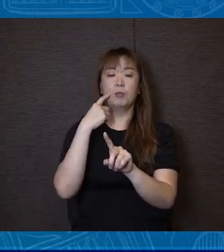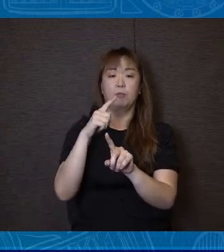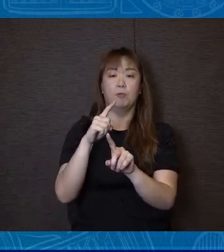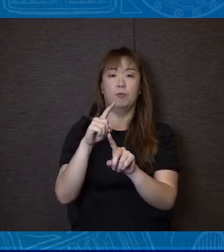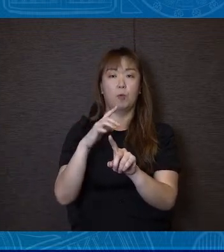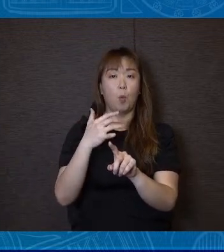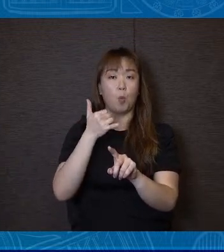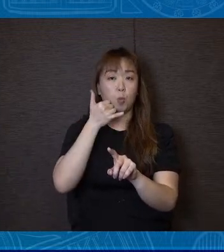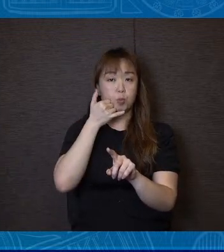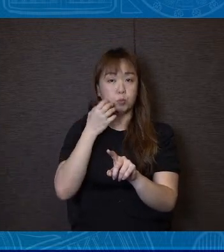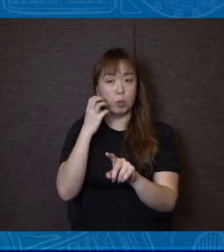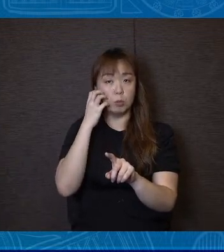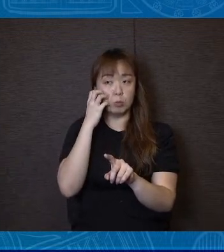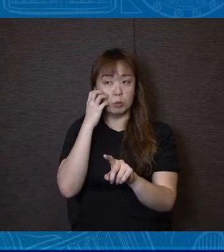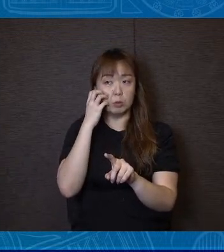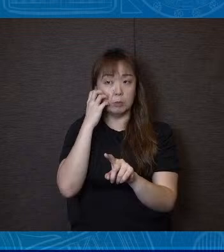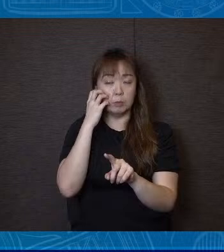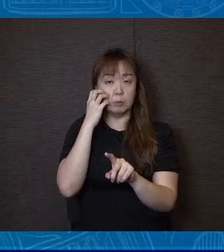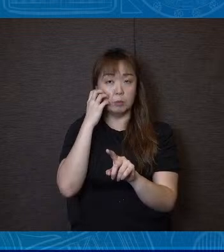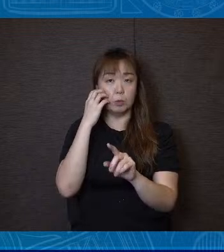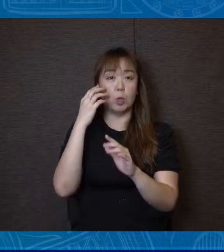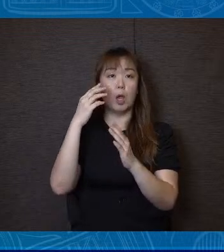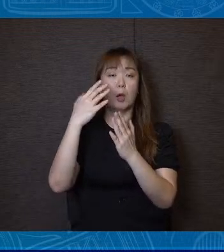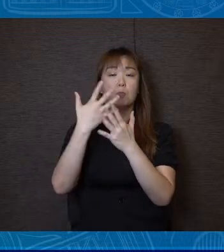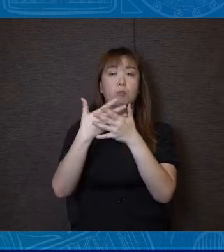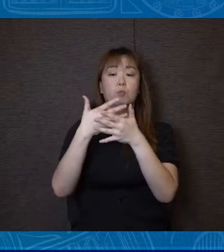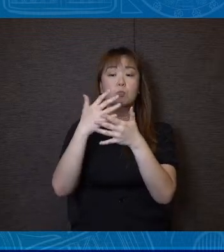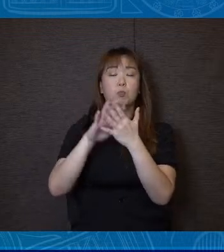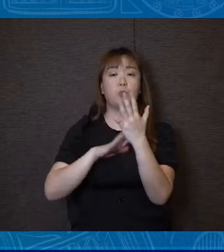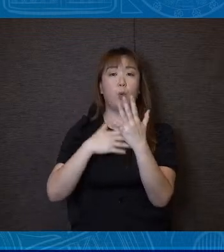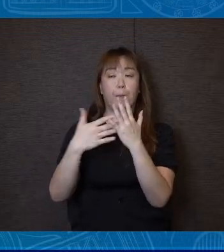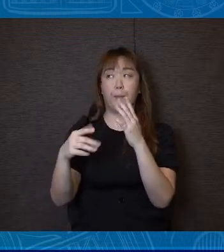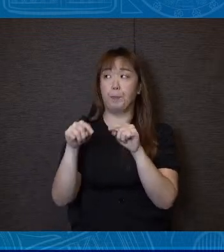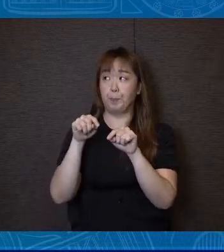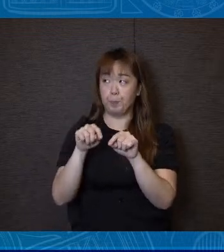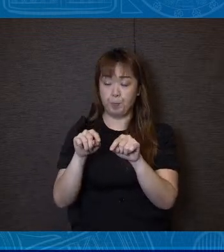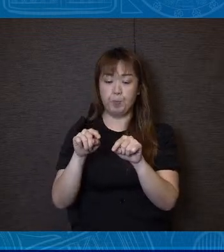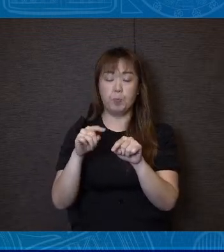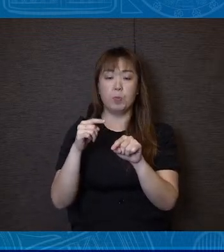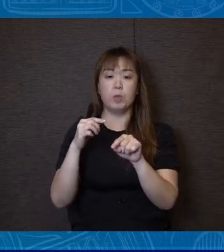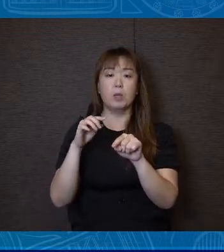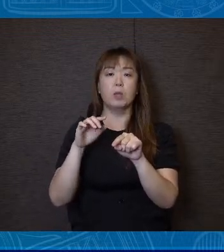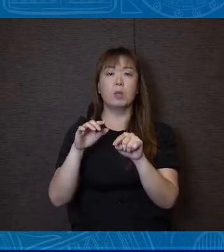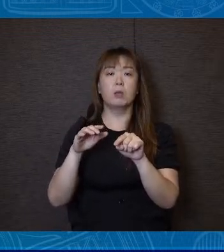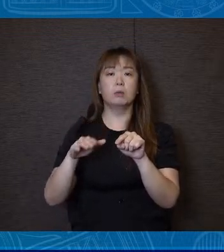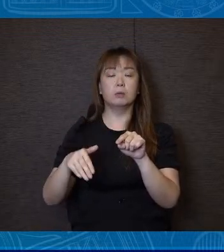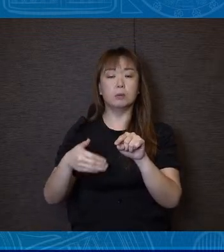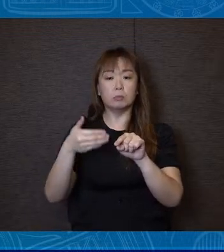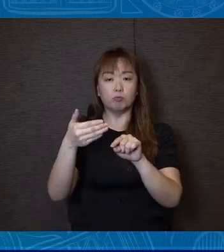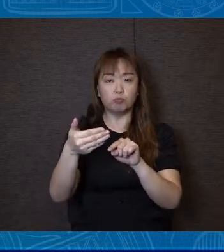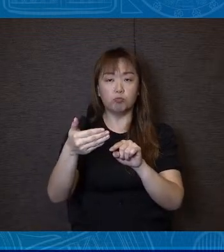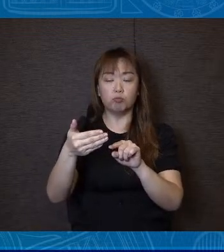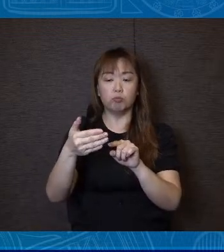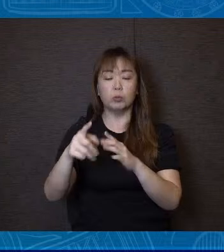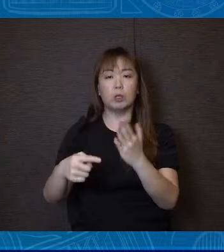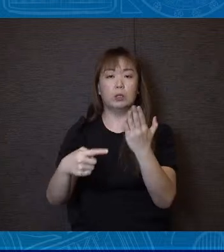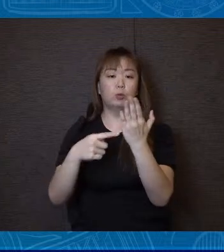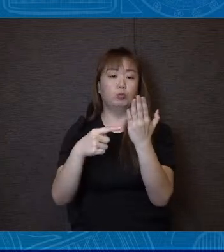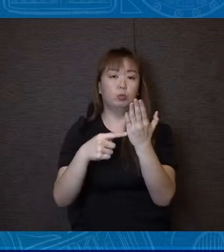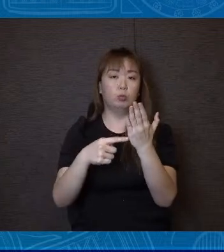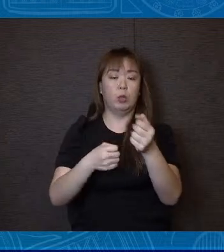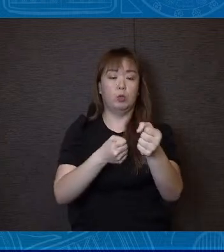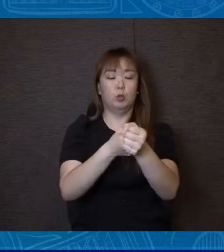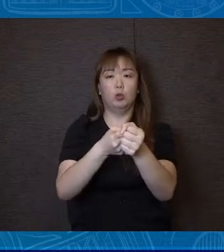for Humanitarian Innovation, which gives the work to accelerate and the delivery and impact of the digital humanitarian